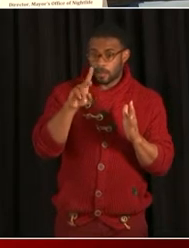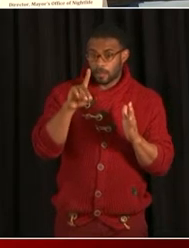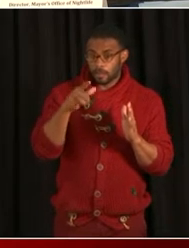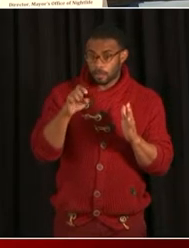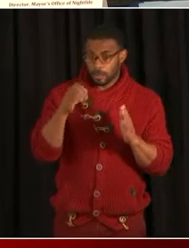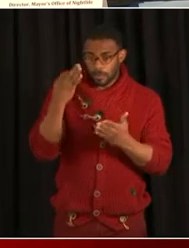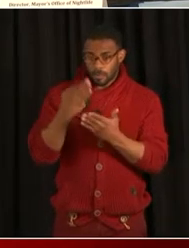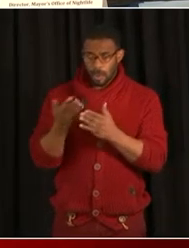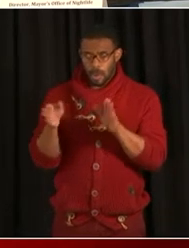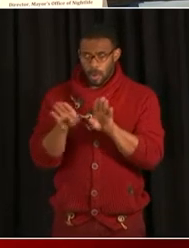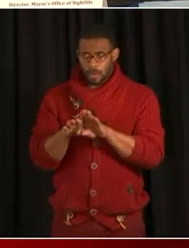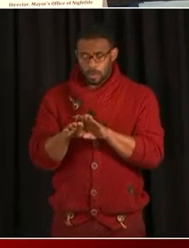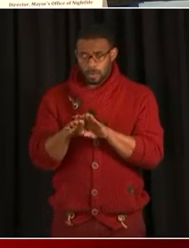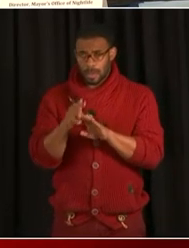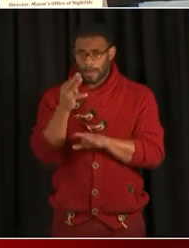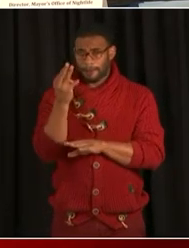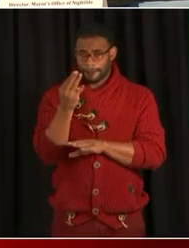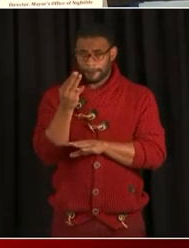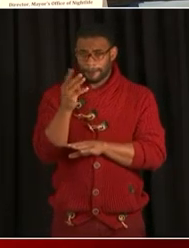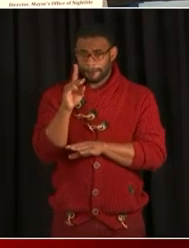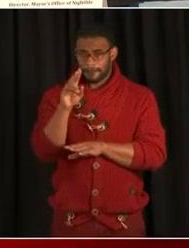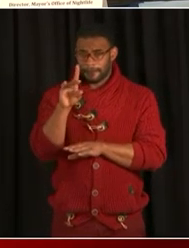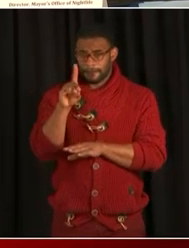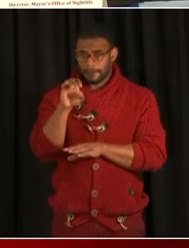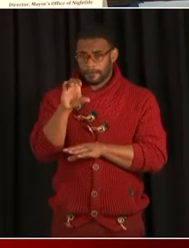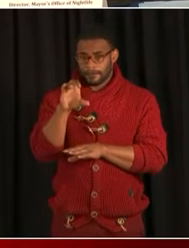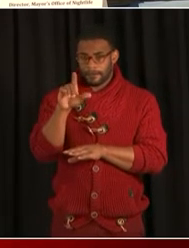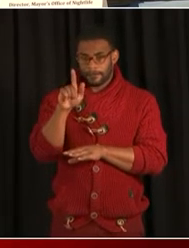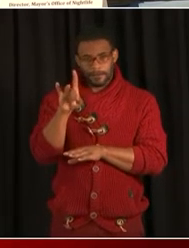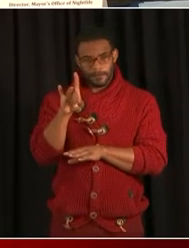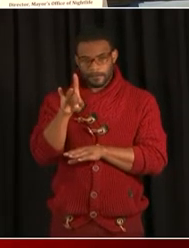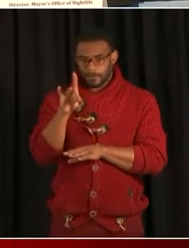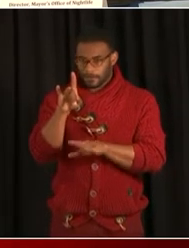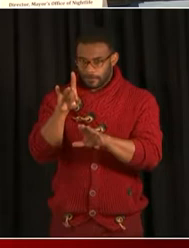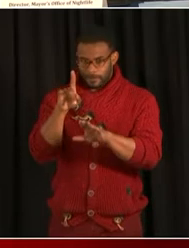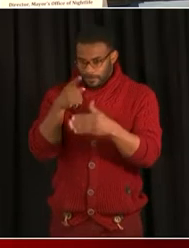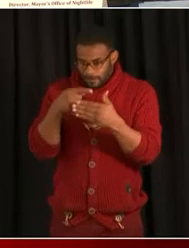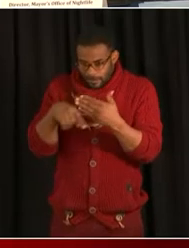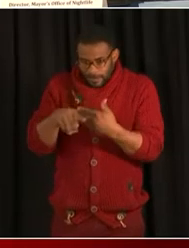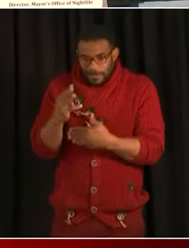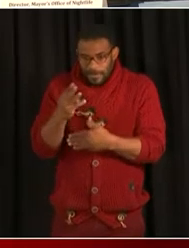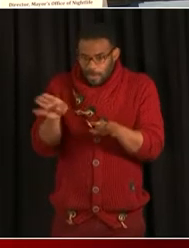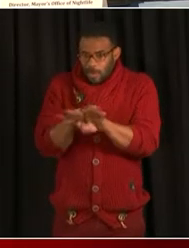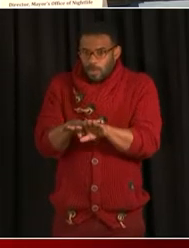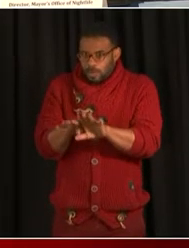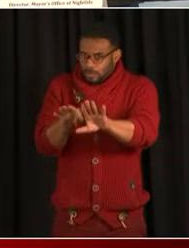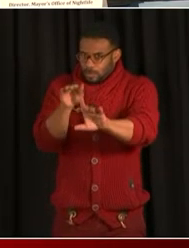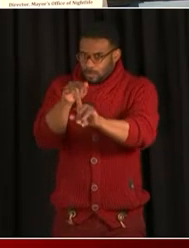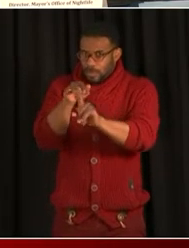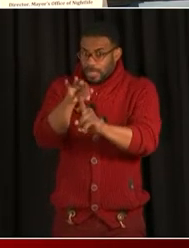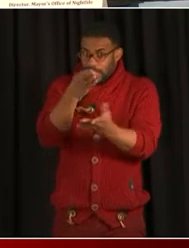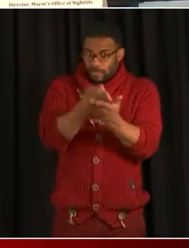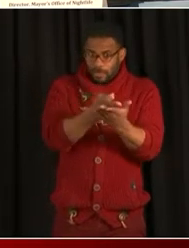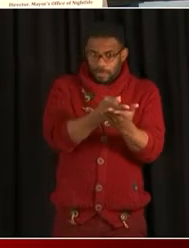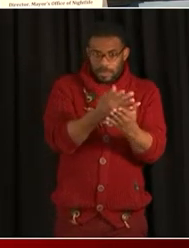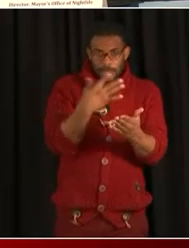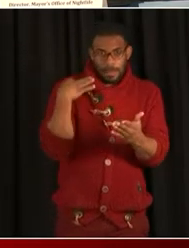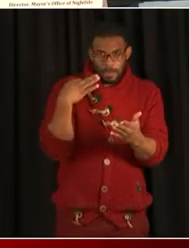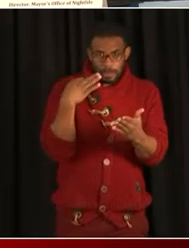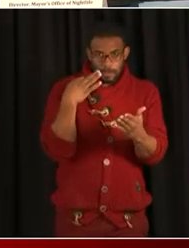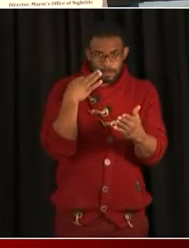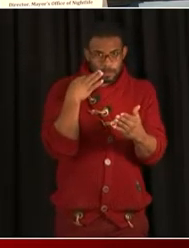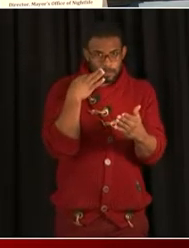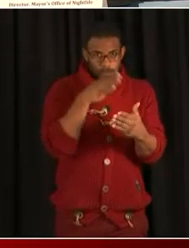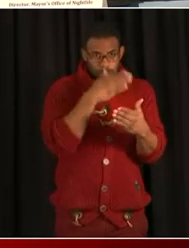Fund closes on Monday, December 28th. That's just a reminder. That fund